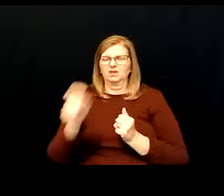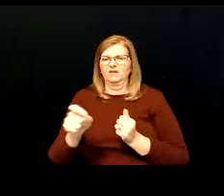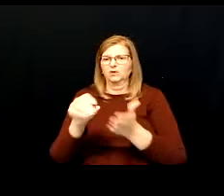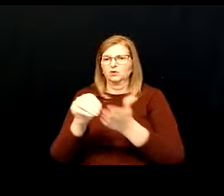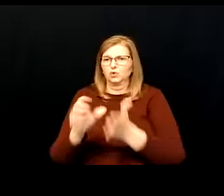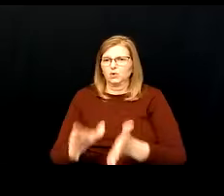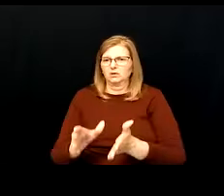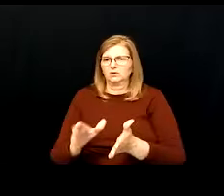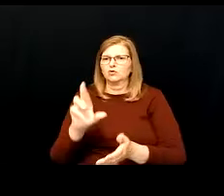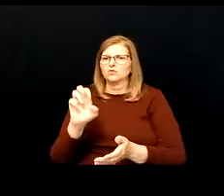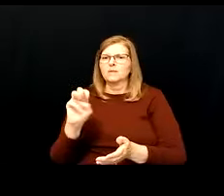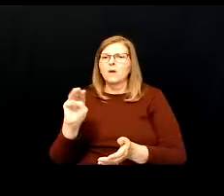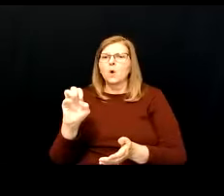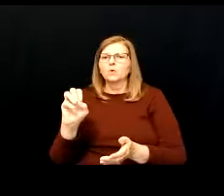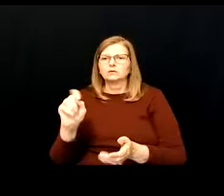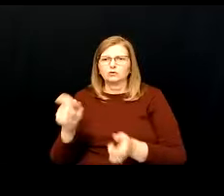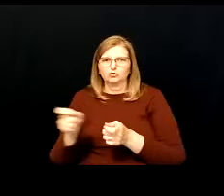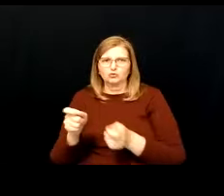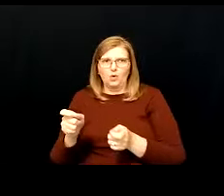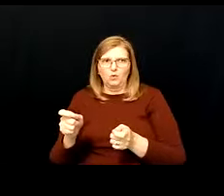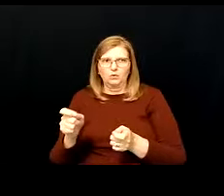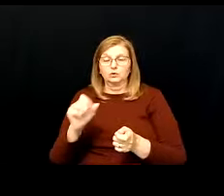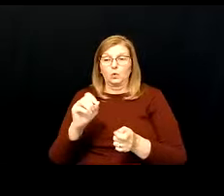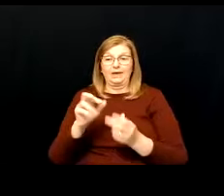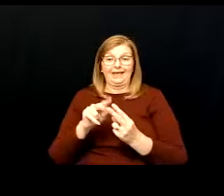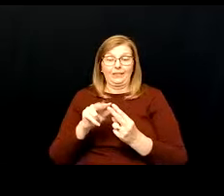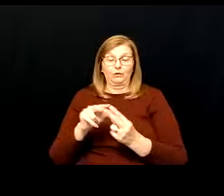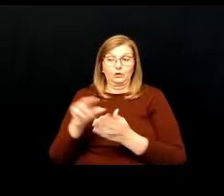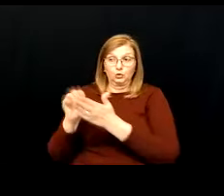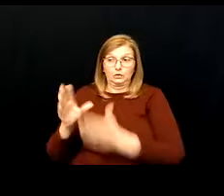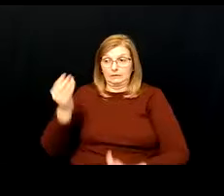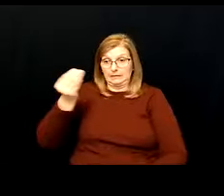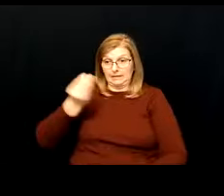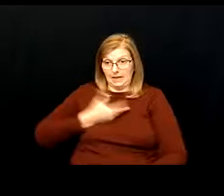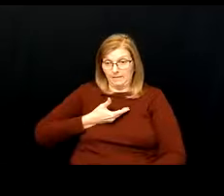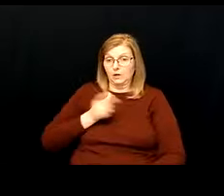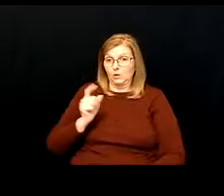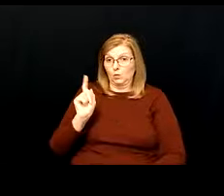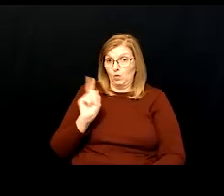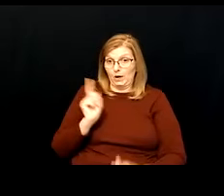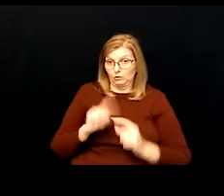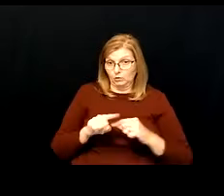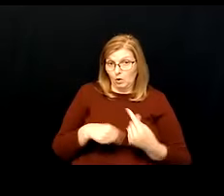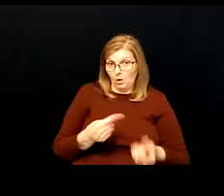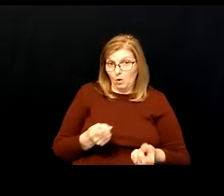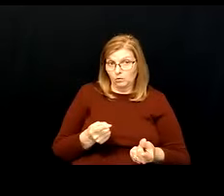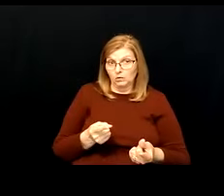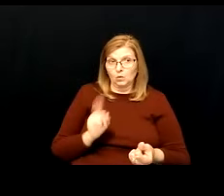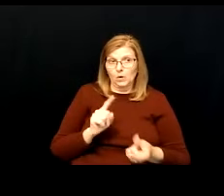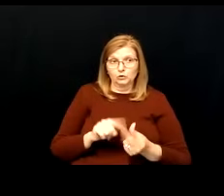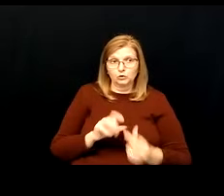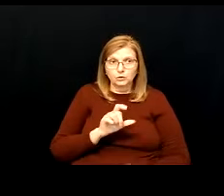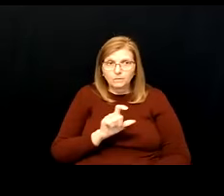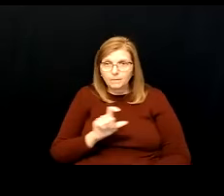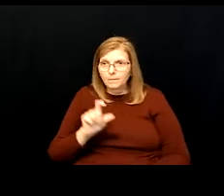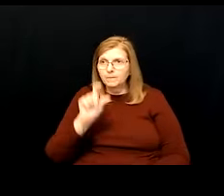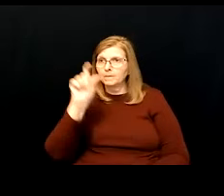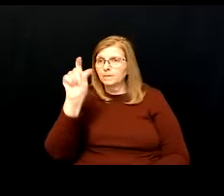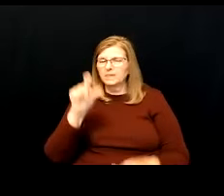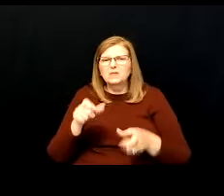control. So either you can have the student tell you where they want you to put the shopping basket, or you can